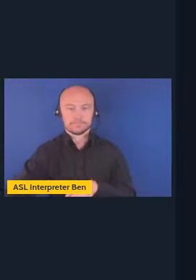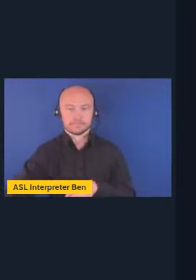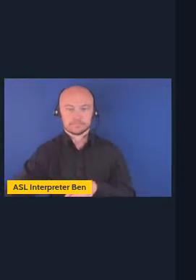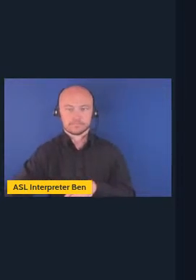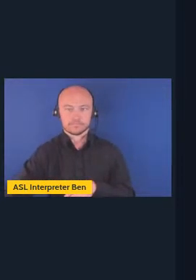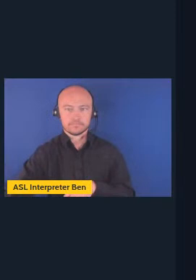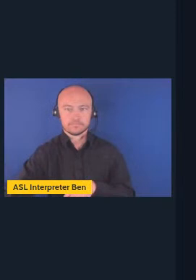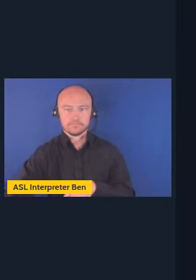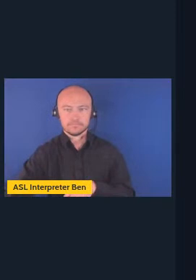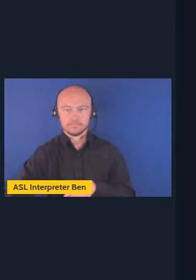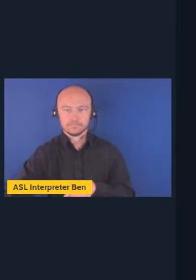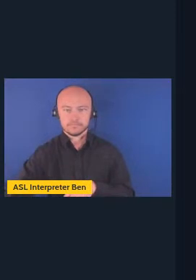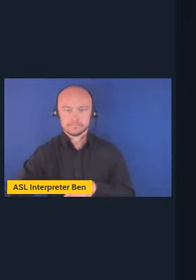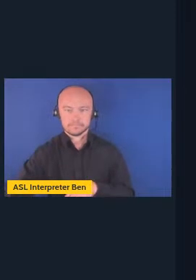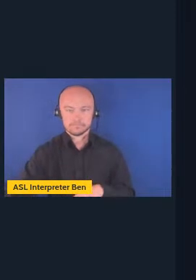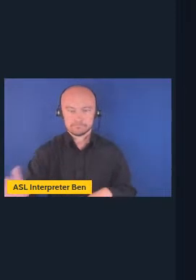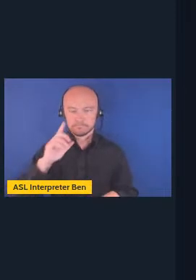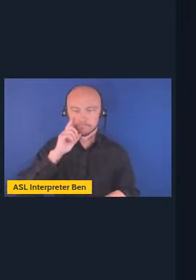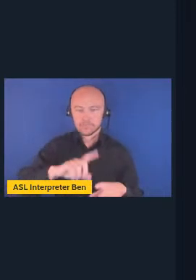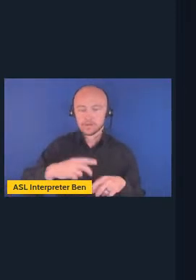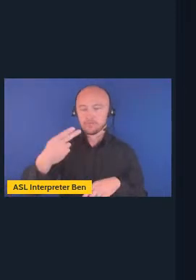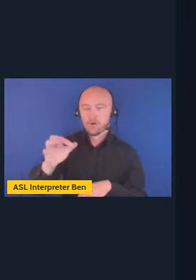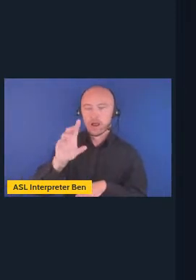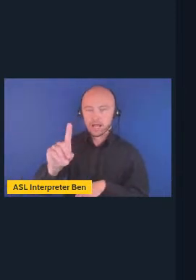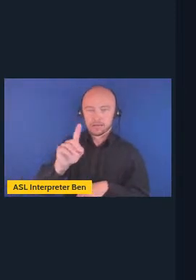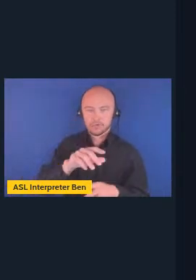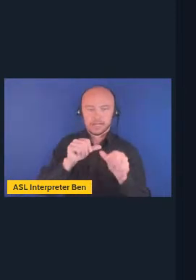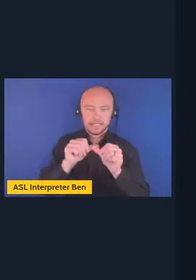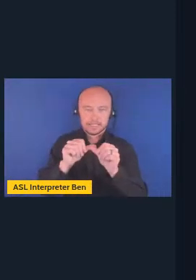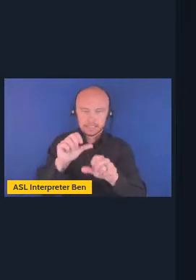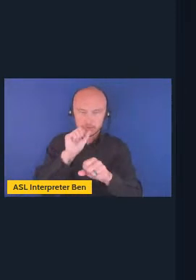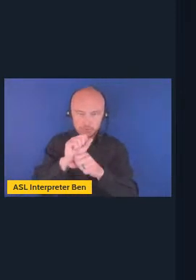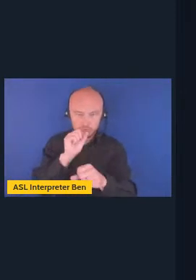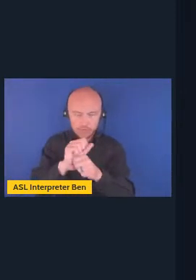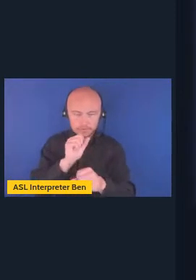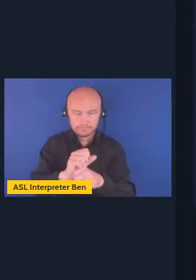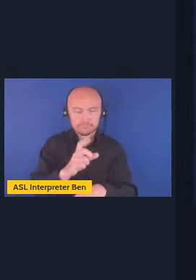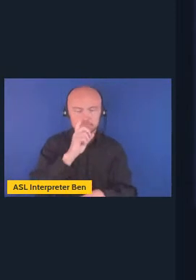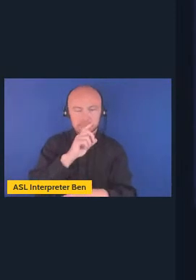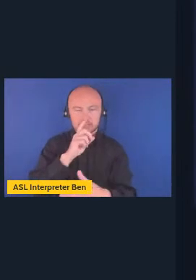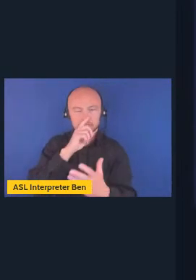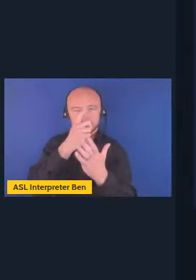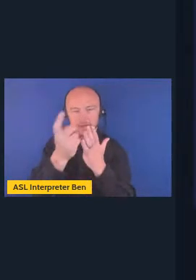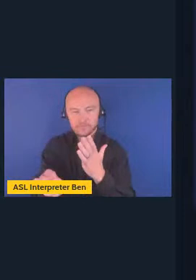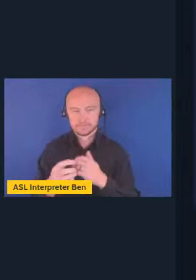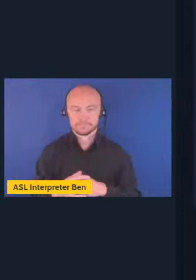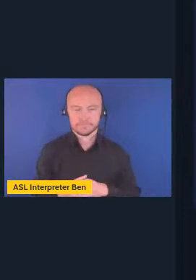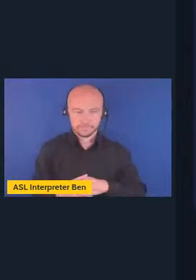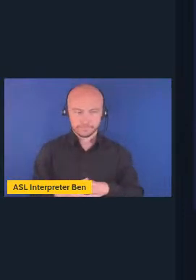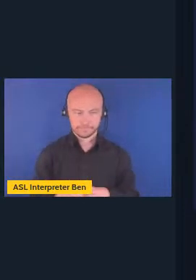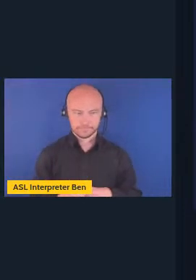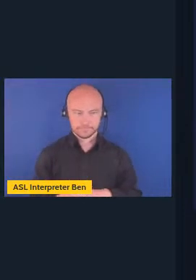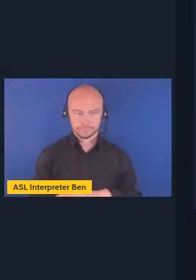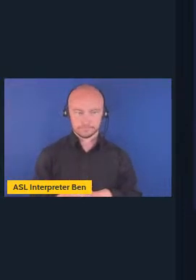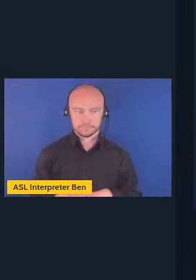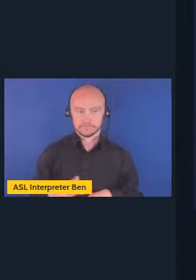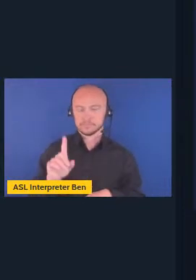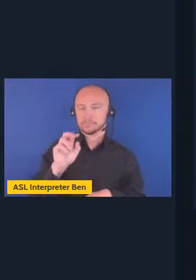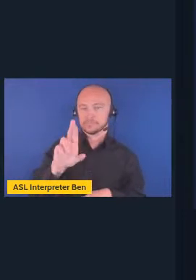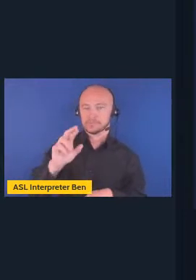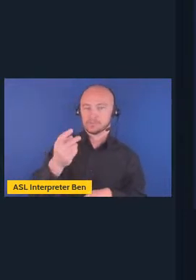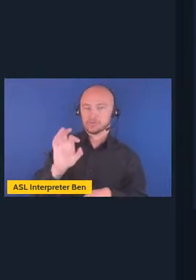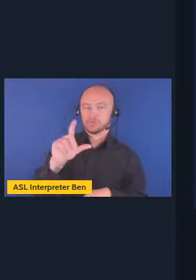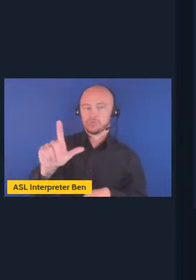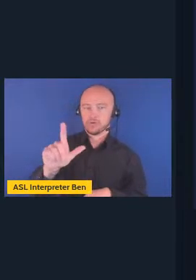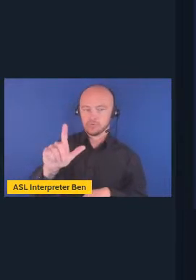for their hybrid and containerized workload. Let us deep dive. My name is Dr. Rahul Sharad